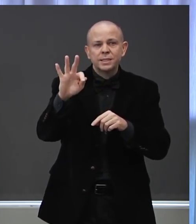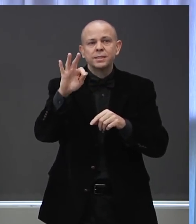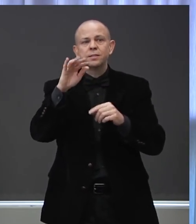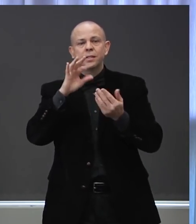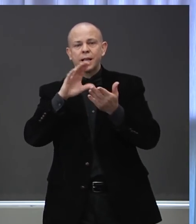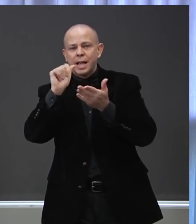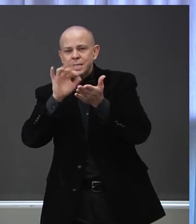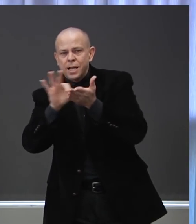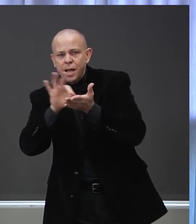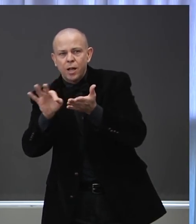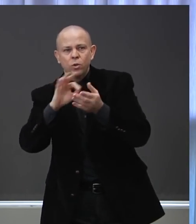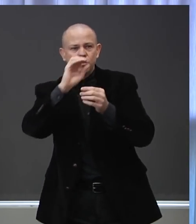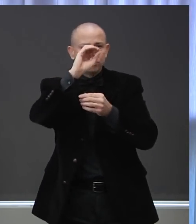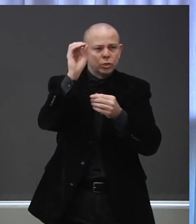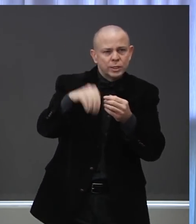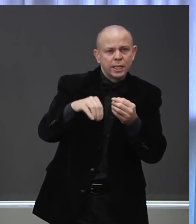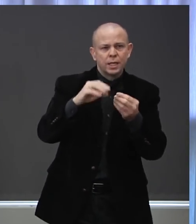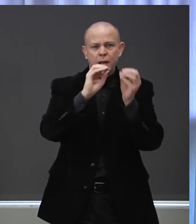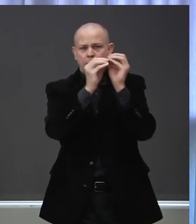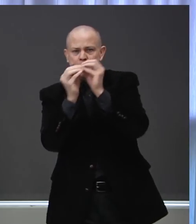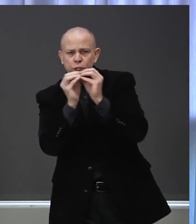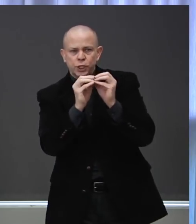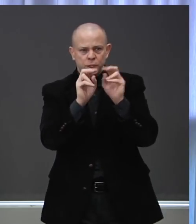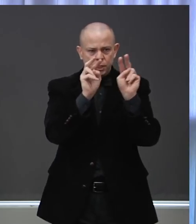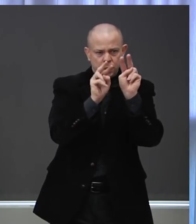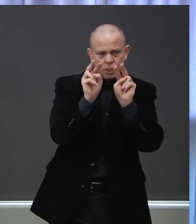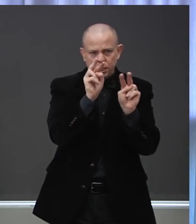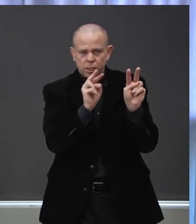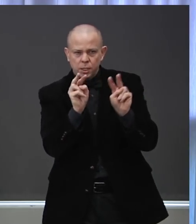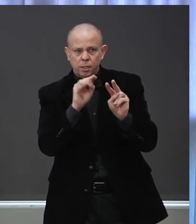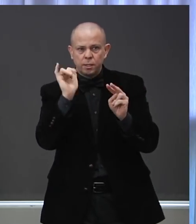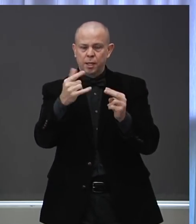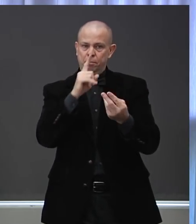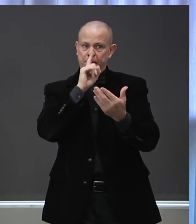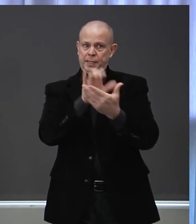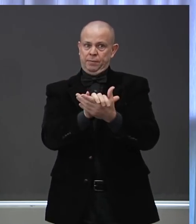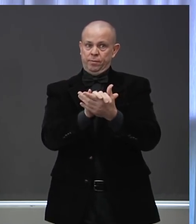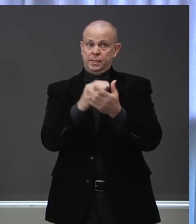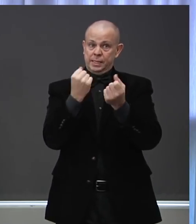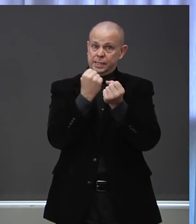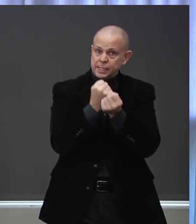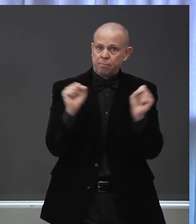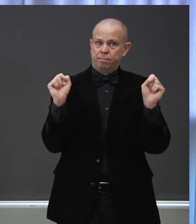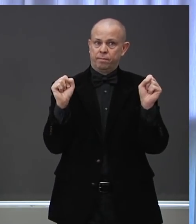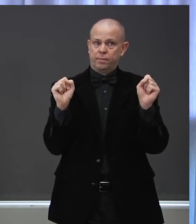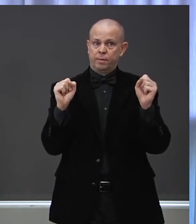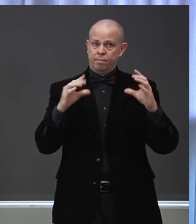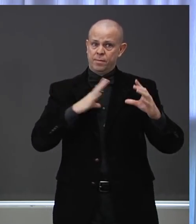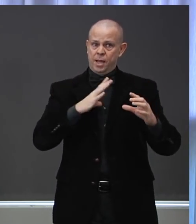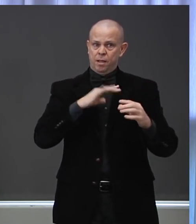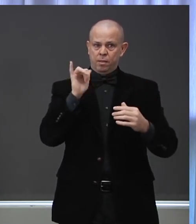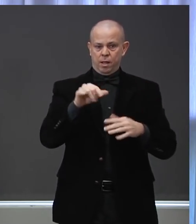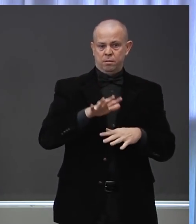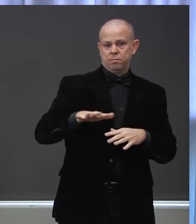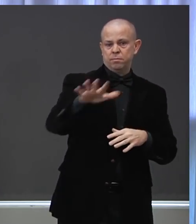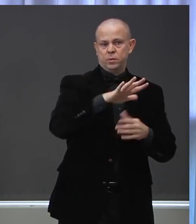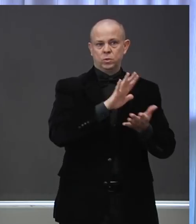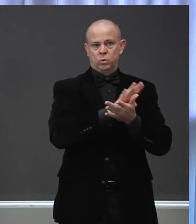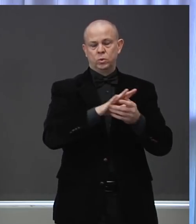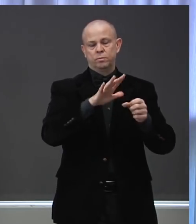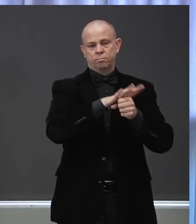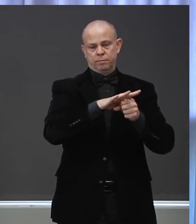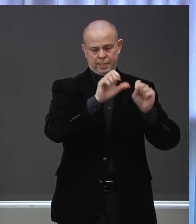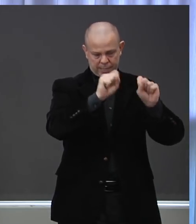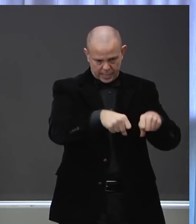test positivity metrics. When we believe that that is at a safe level, we're asking those schools to consider reopening to